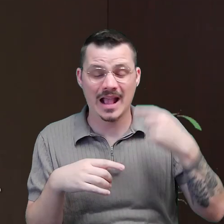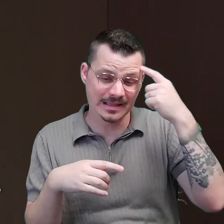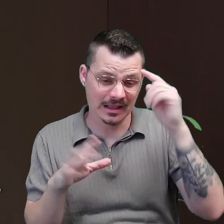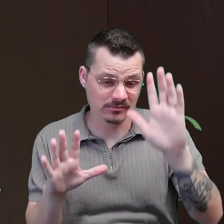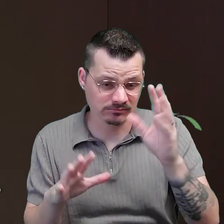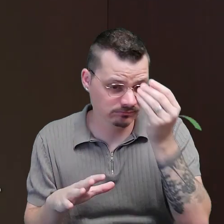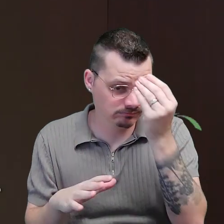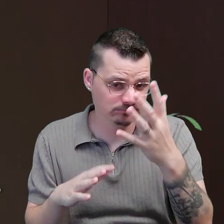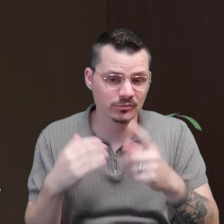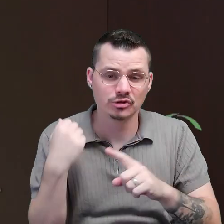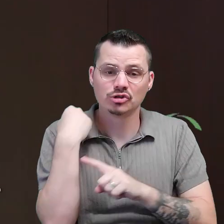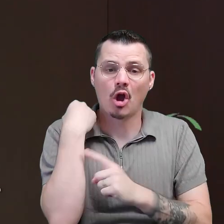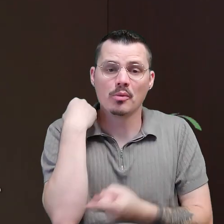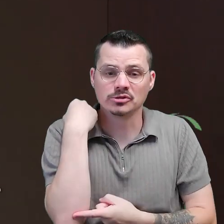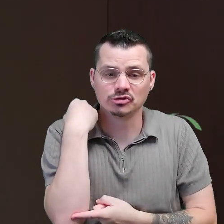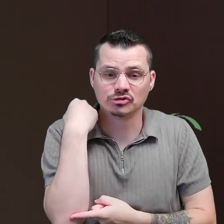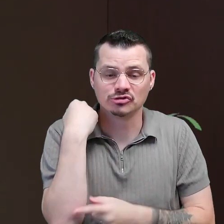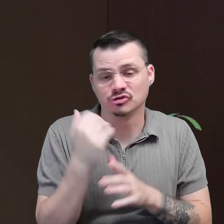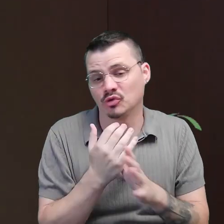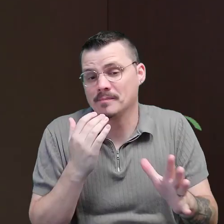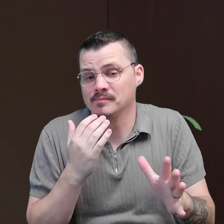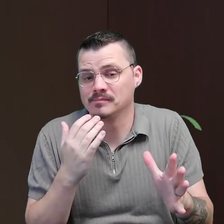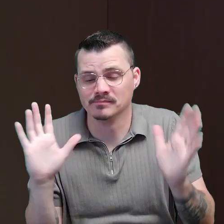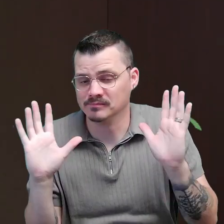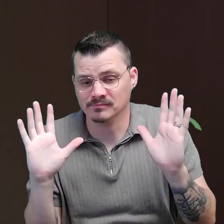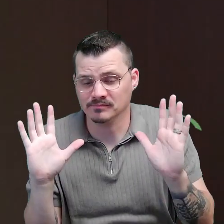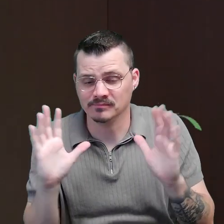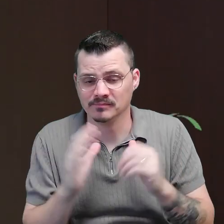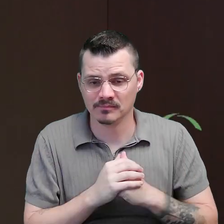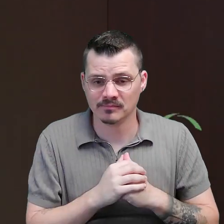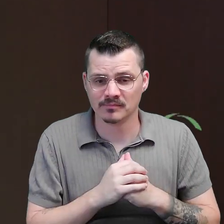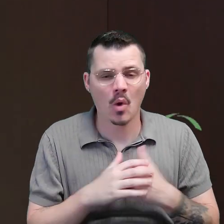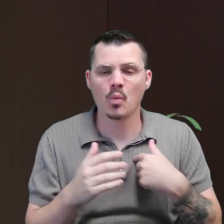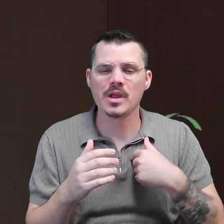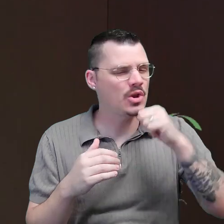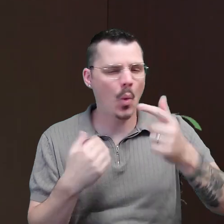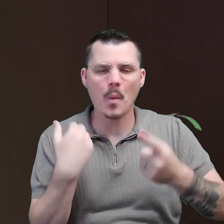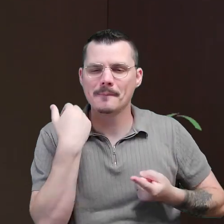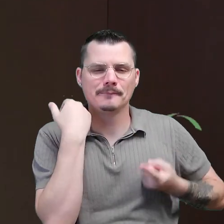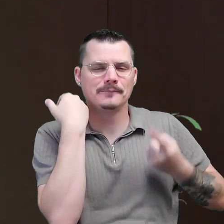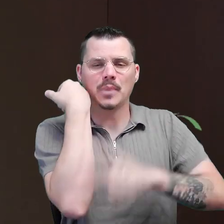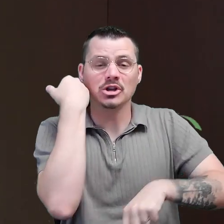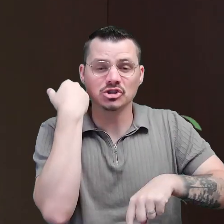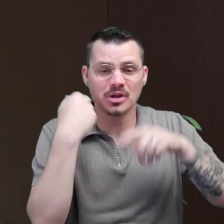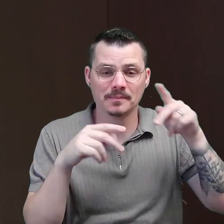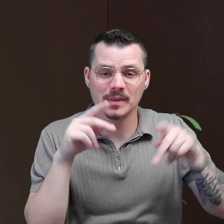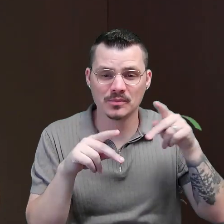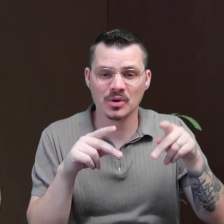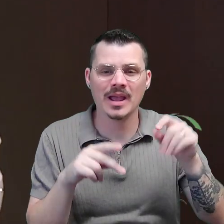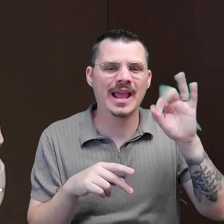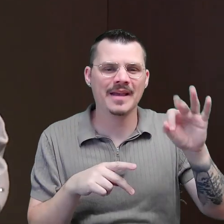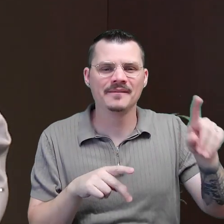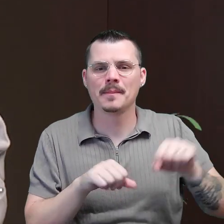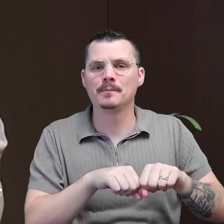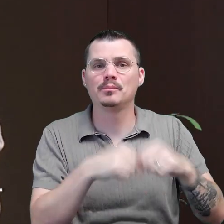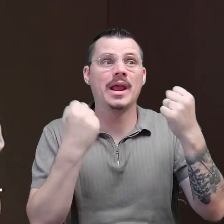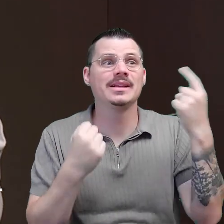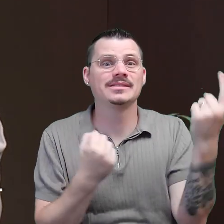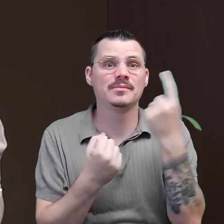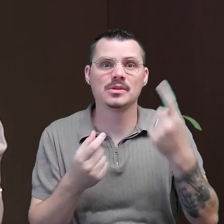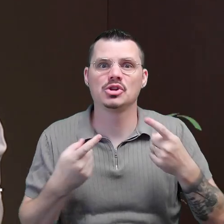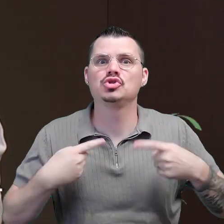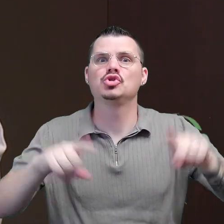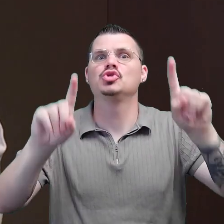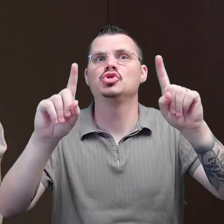that technical term? Garbage, crap, nonsense. We don't punish people if they break